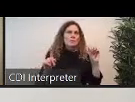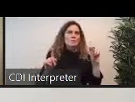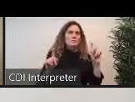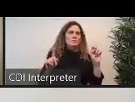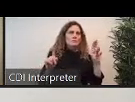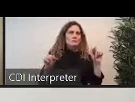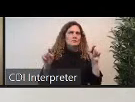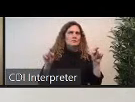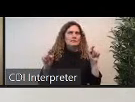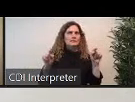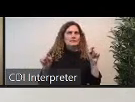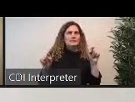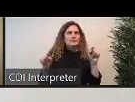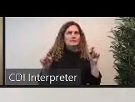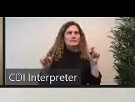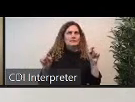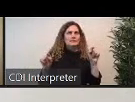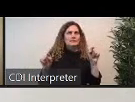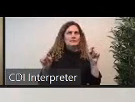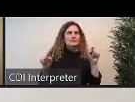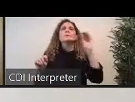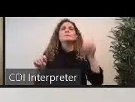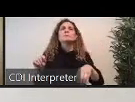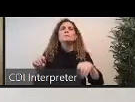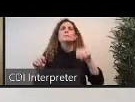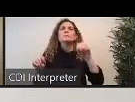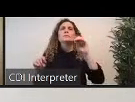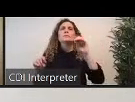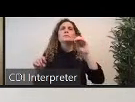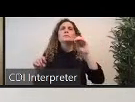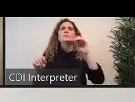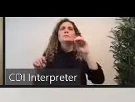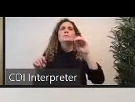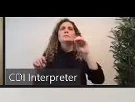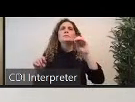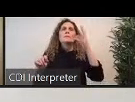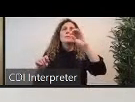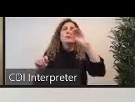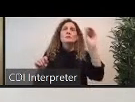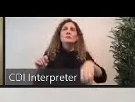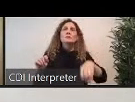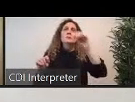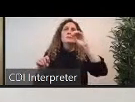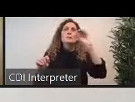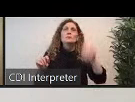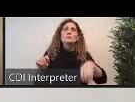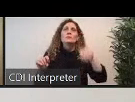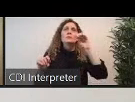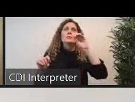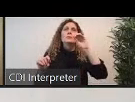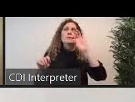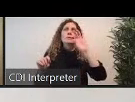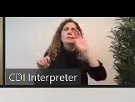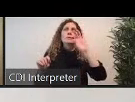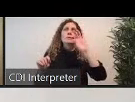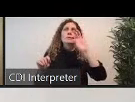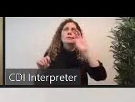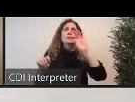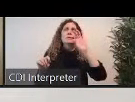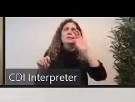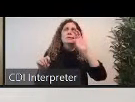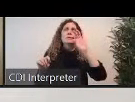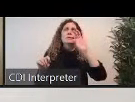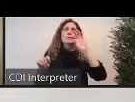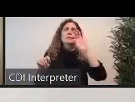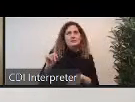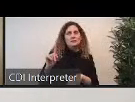symptoms, but then it's closer to 90% for severe symptoms and 100% for hospitalizations and deaths. So there's benefits, there's